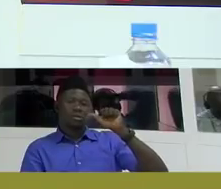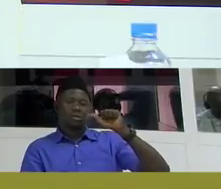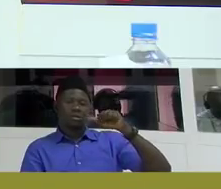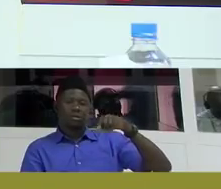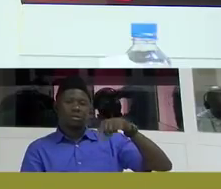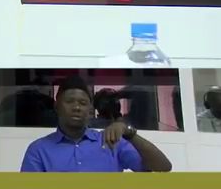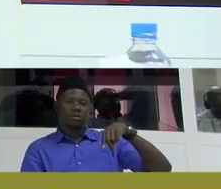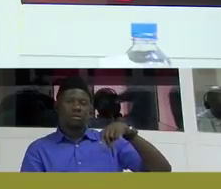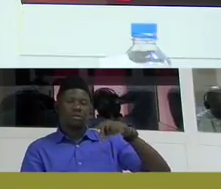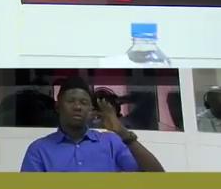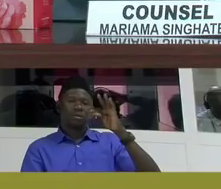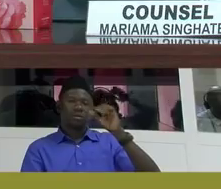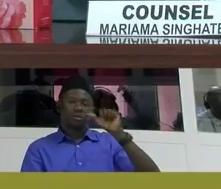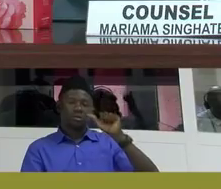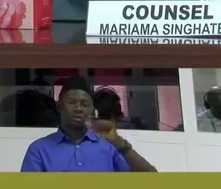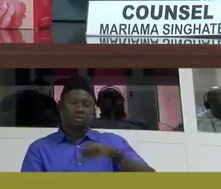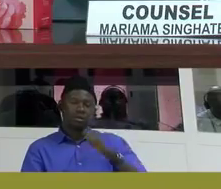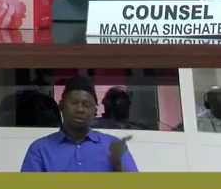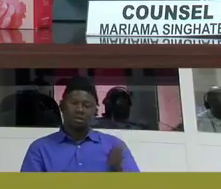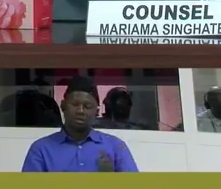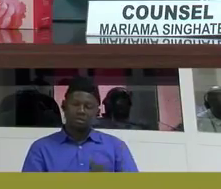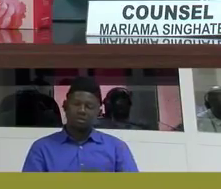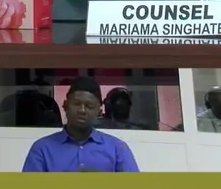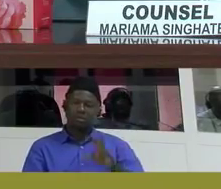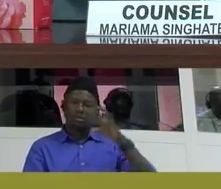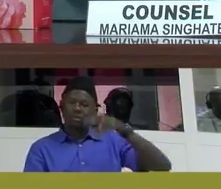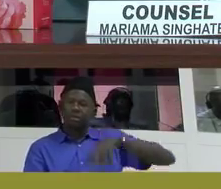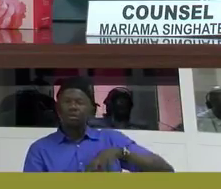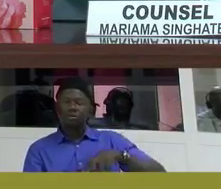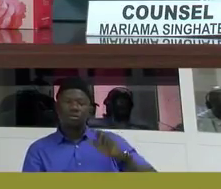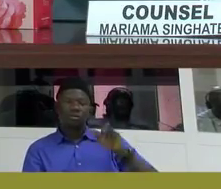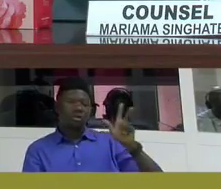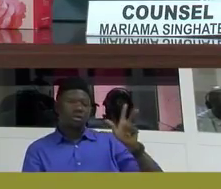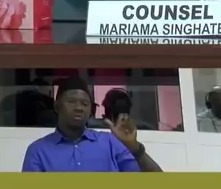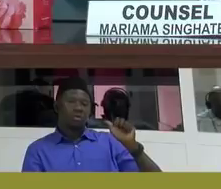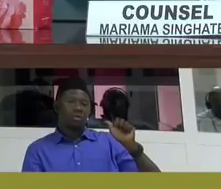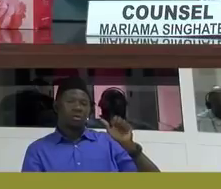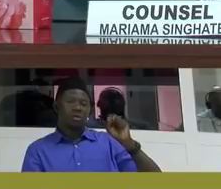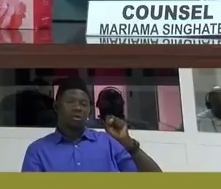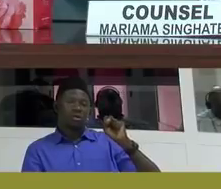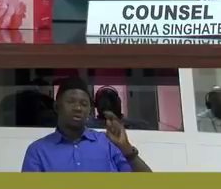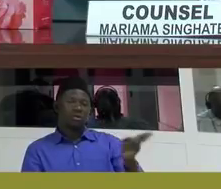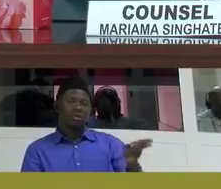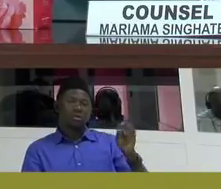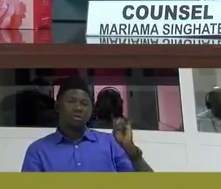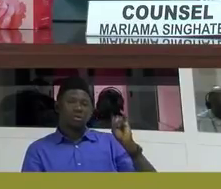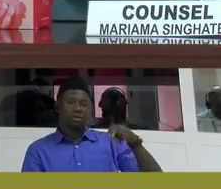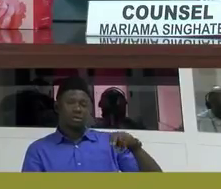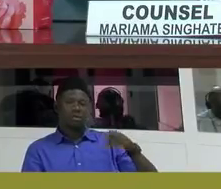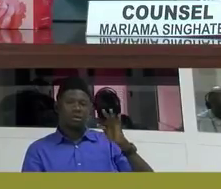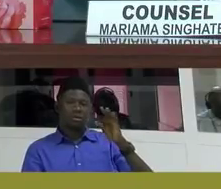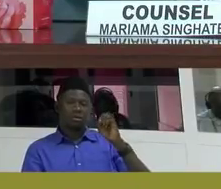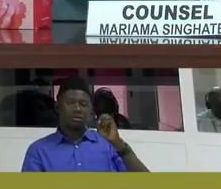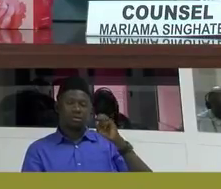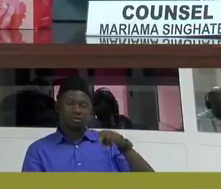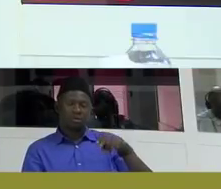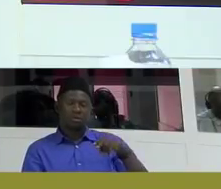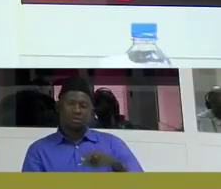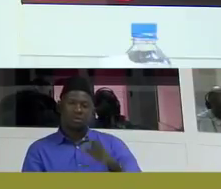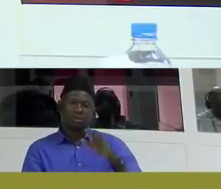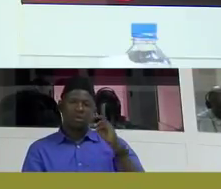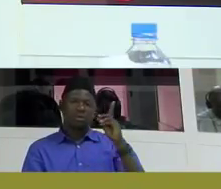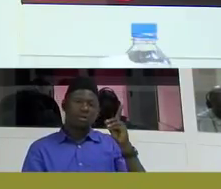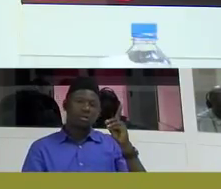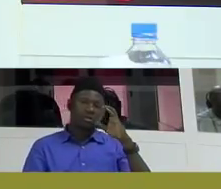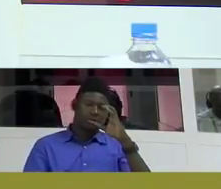the various churches also wrote? That was local here. Okay, all right.